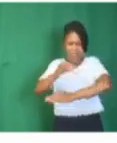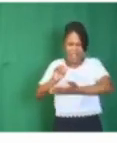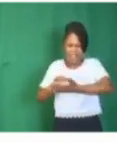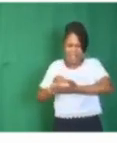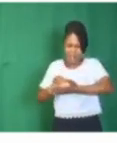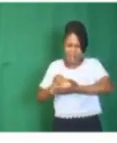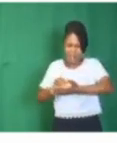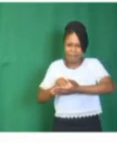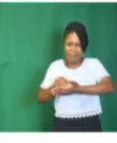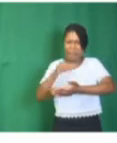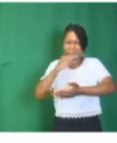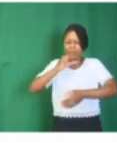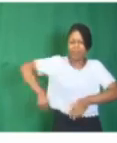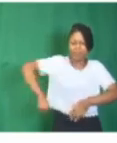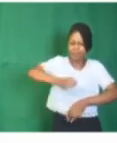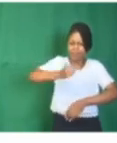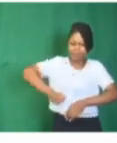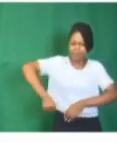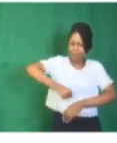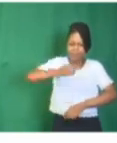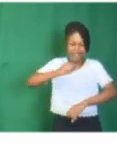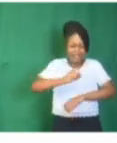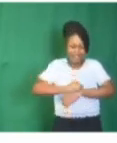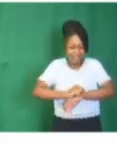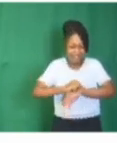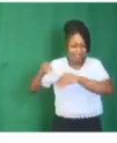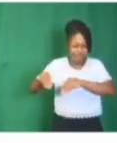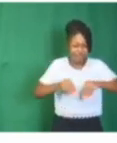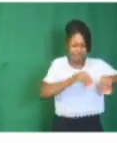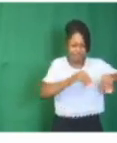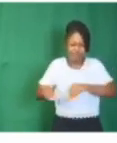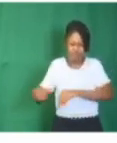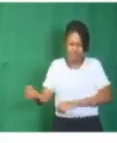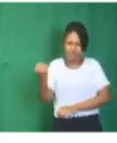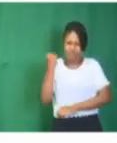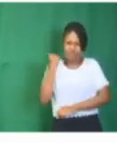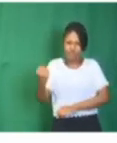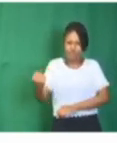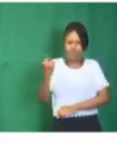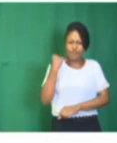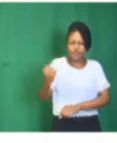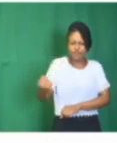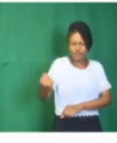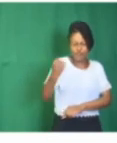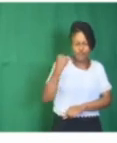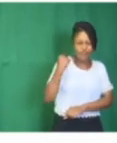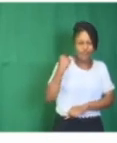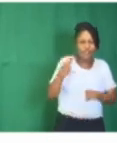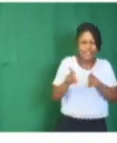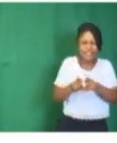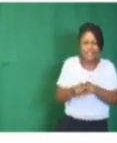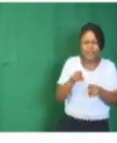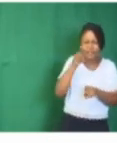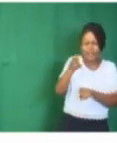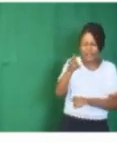can move around your knee. And also the elbow, where I'm highlighting in red, is the elbow, and that elbow is a